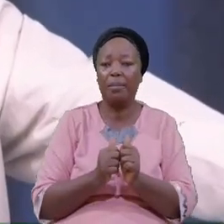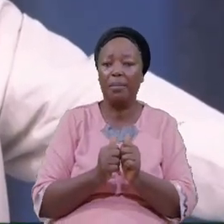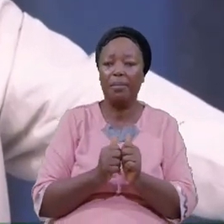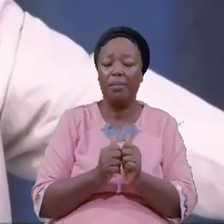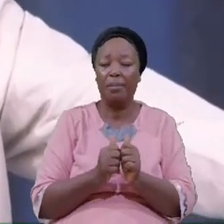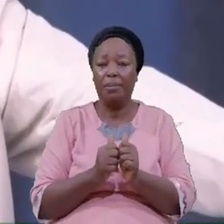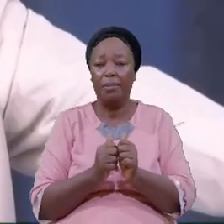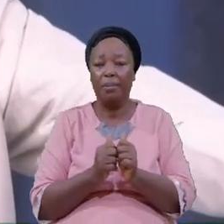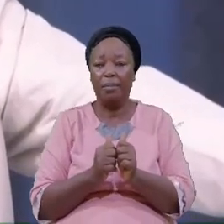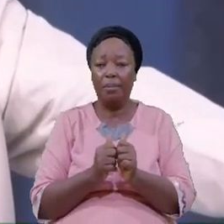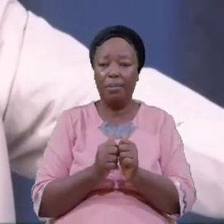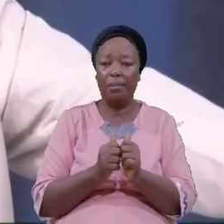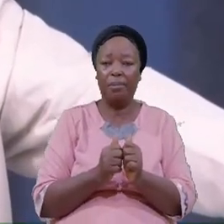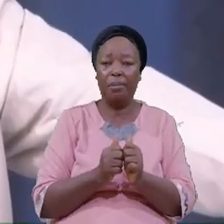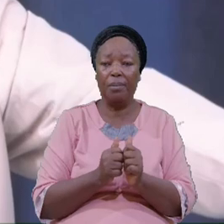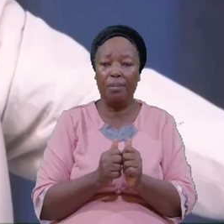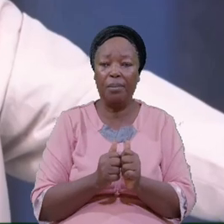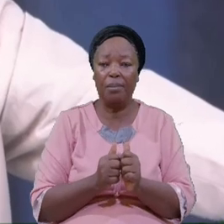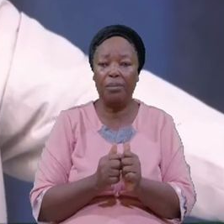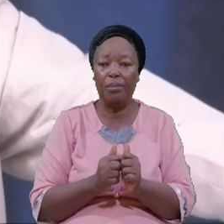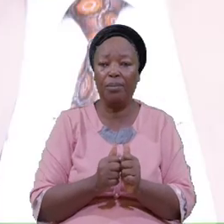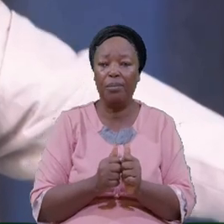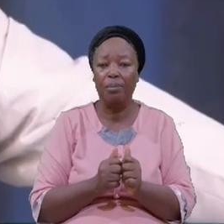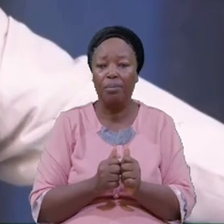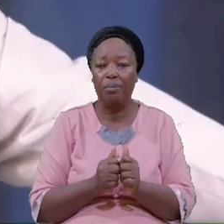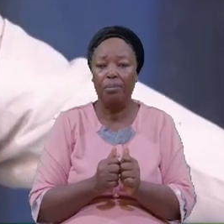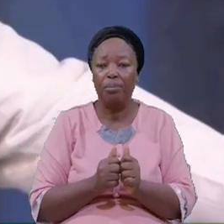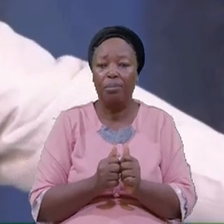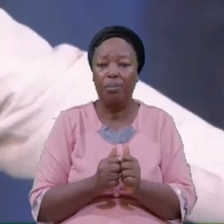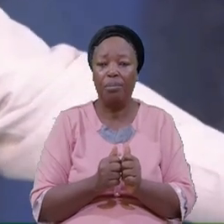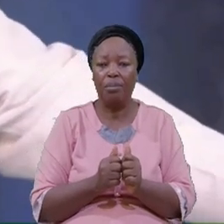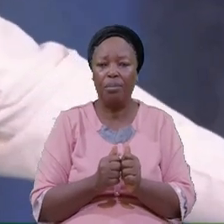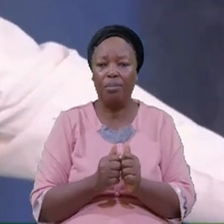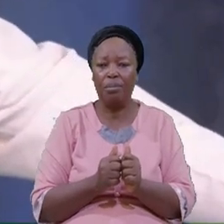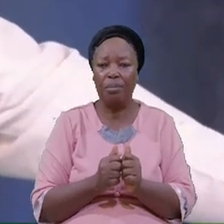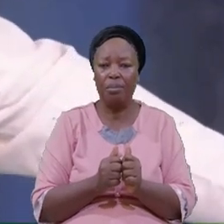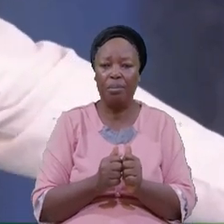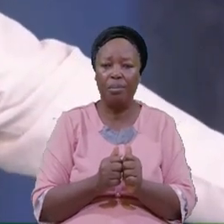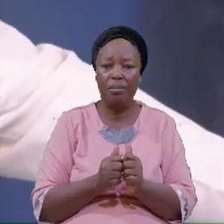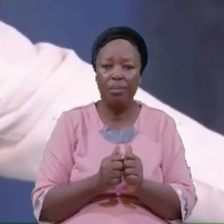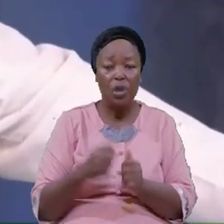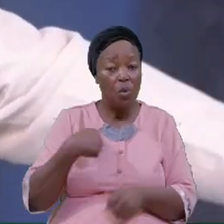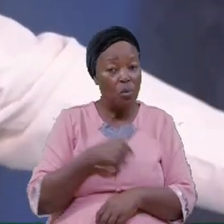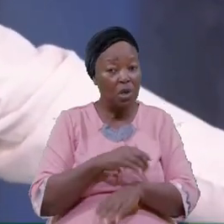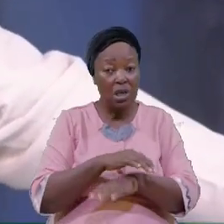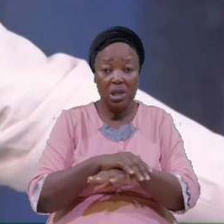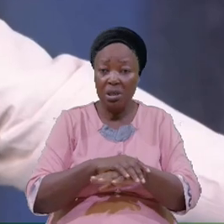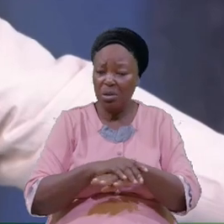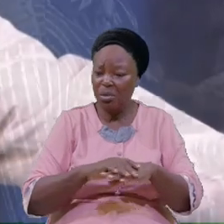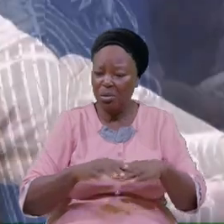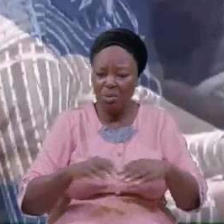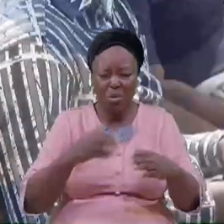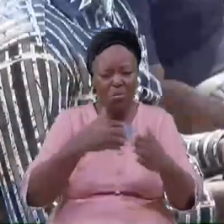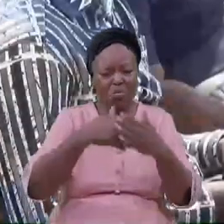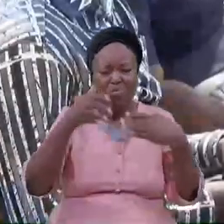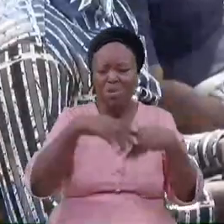Igbo sauvé peut faire, la Hausa sauvé va le faire, viens pour le service du Seigneur. We don't erect any wall. Nous